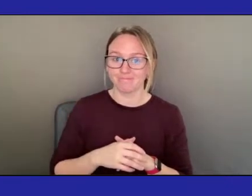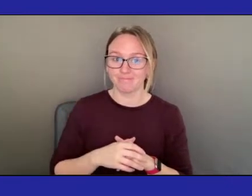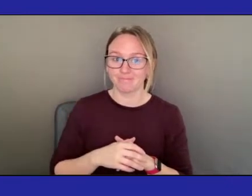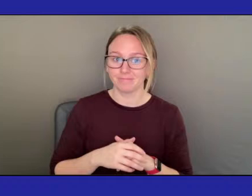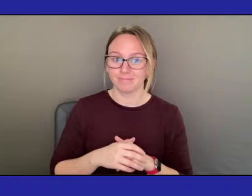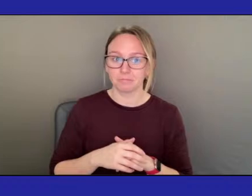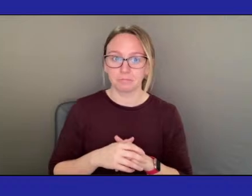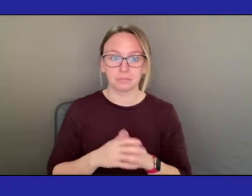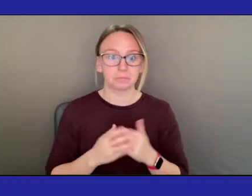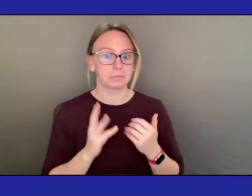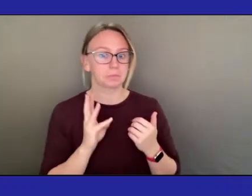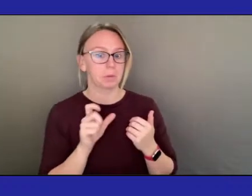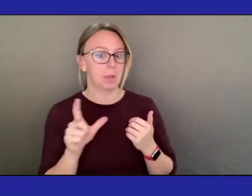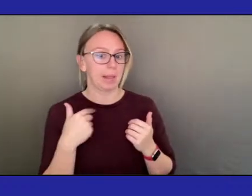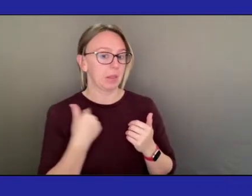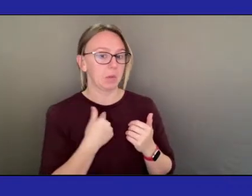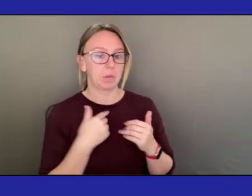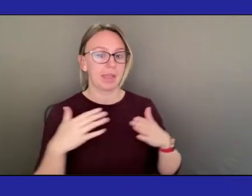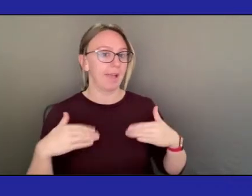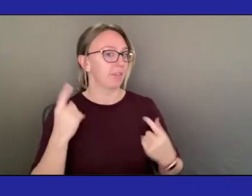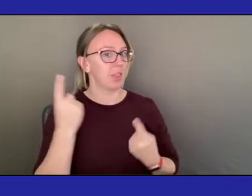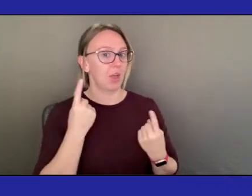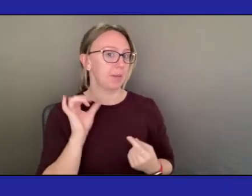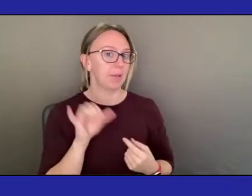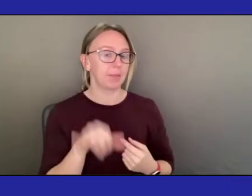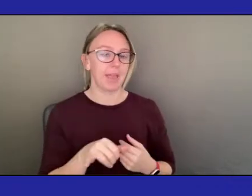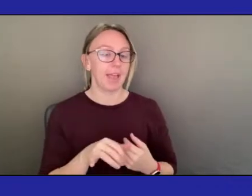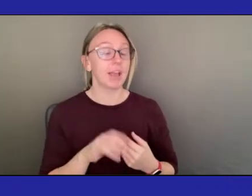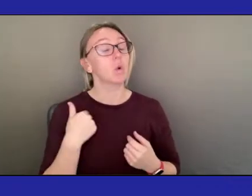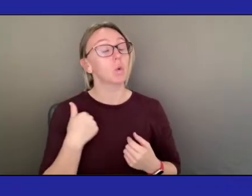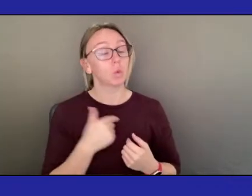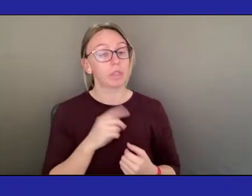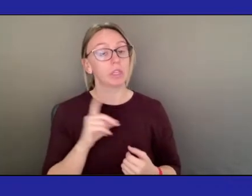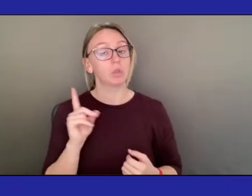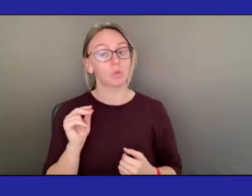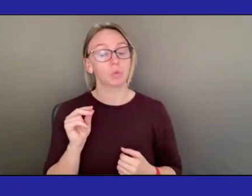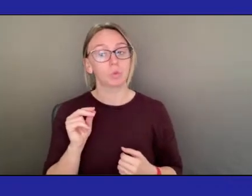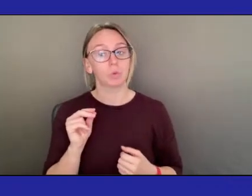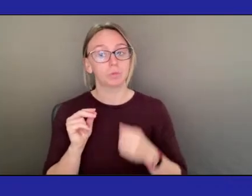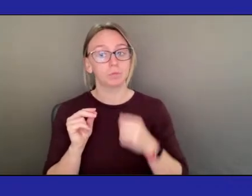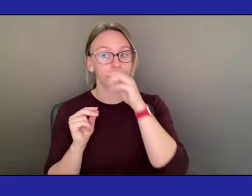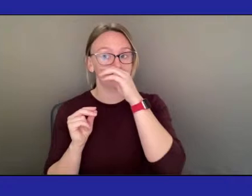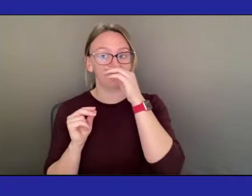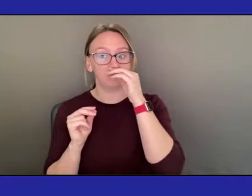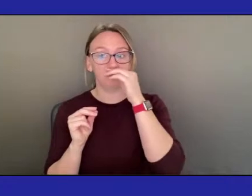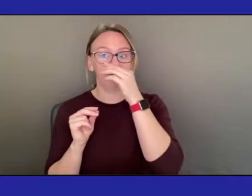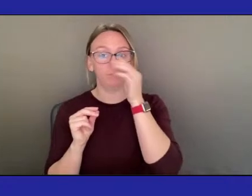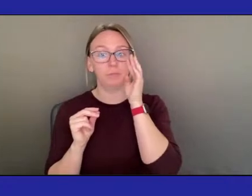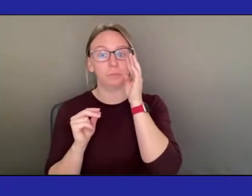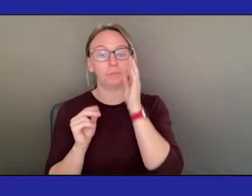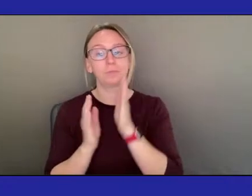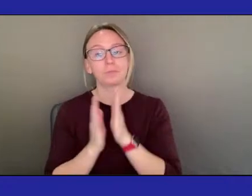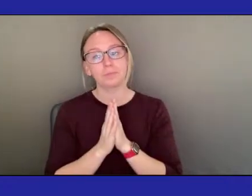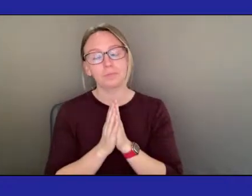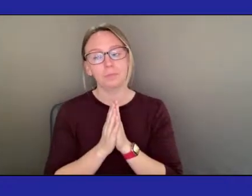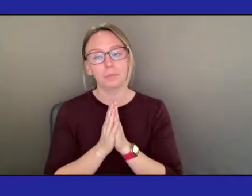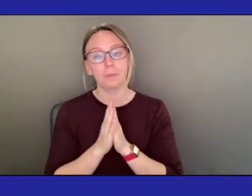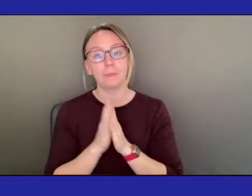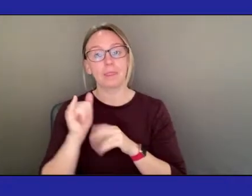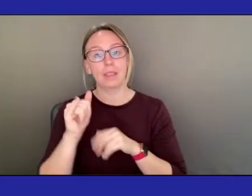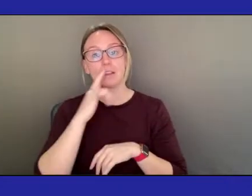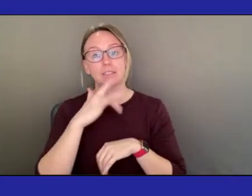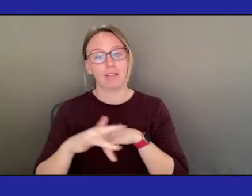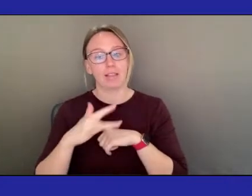Well, we haven't thought about that. We do have, we don't, it's available across